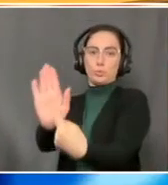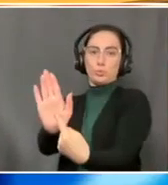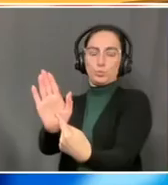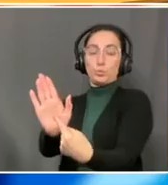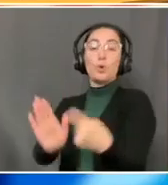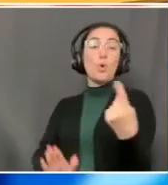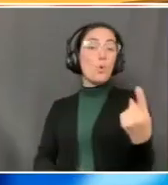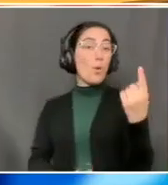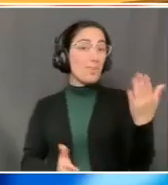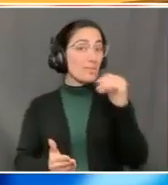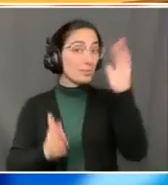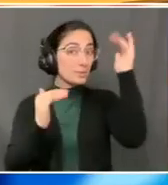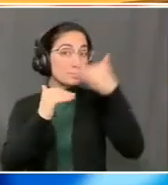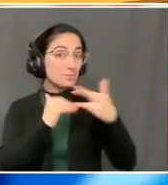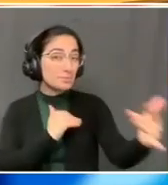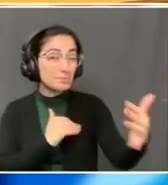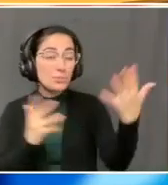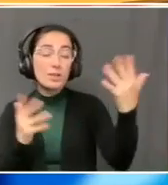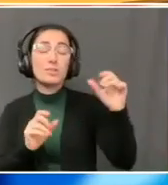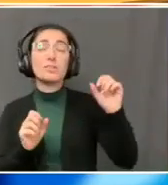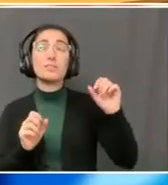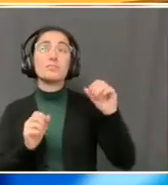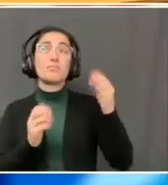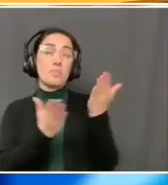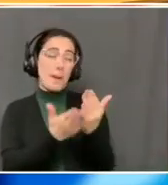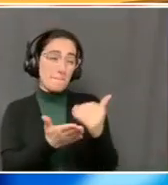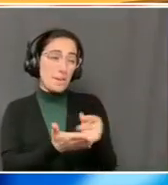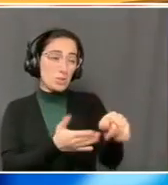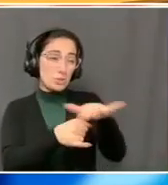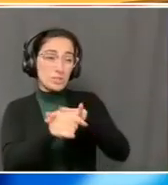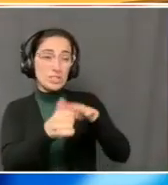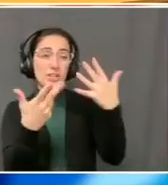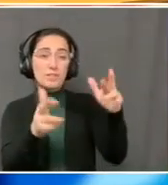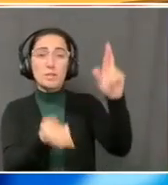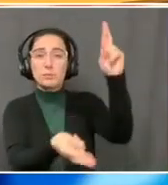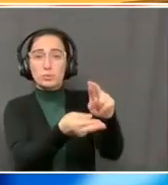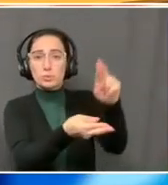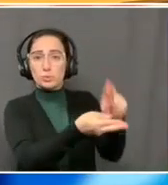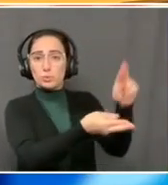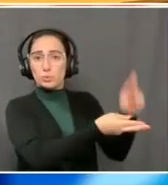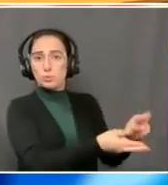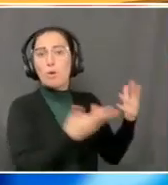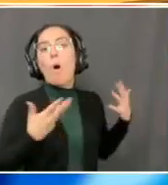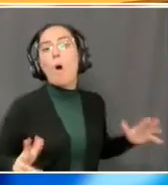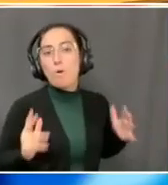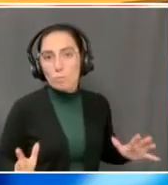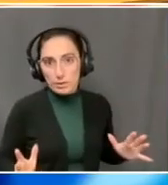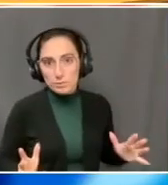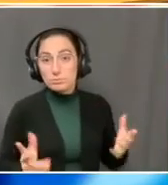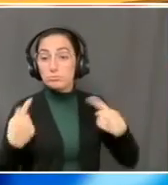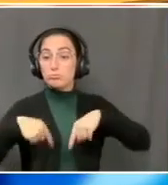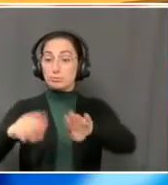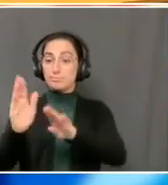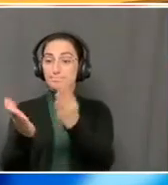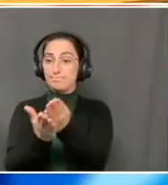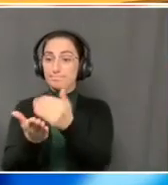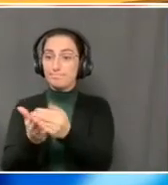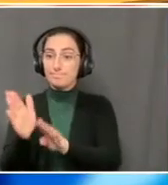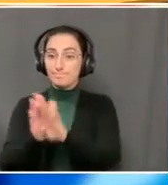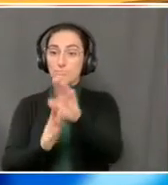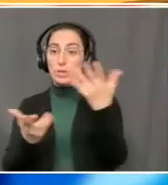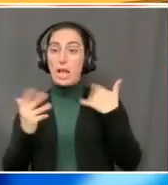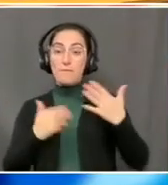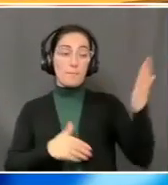the same trend. One, because the budgets in those areas have already been substantially reduced. As I mentioned, during budget development, what we saw was a prioritization of